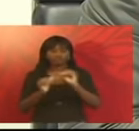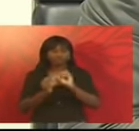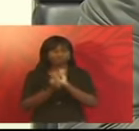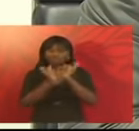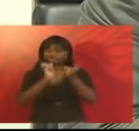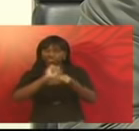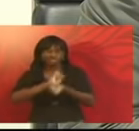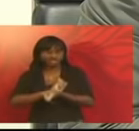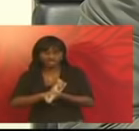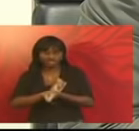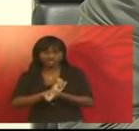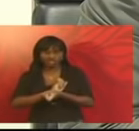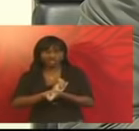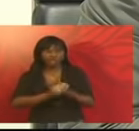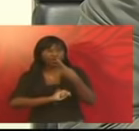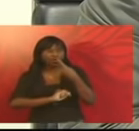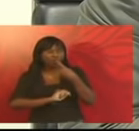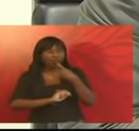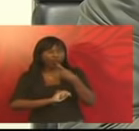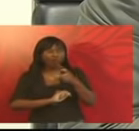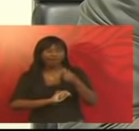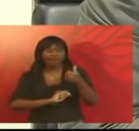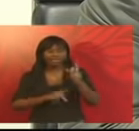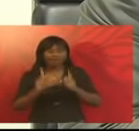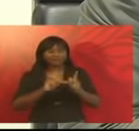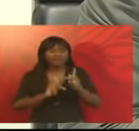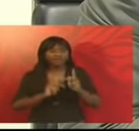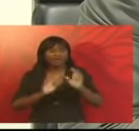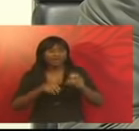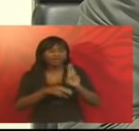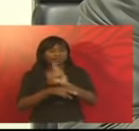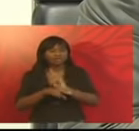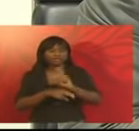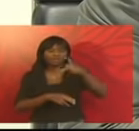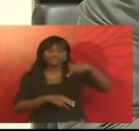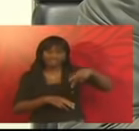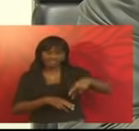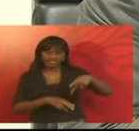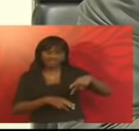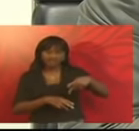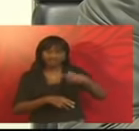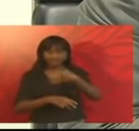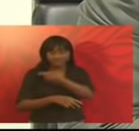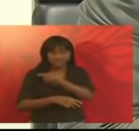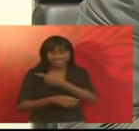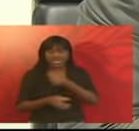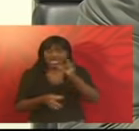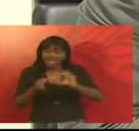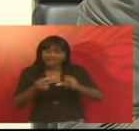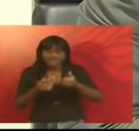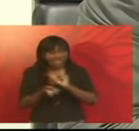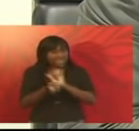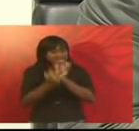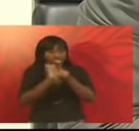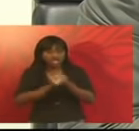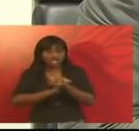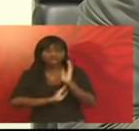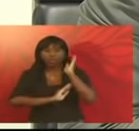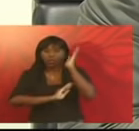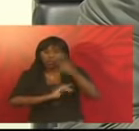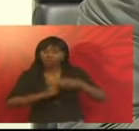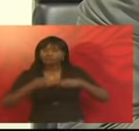in consideration with respect to who else will be able to utilize said vaccine. If any changes come up, then those will, of